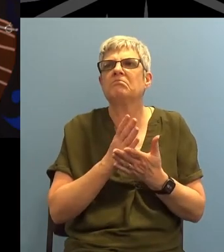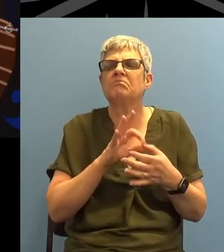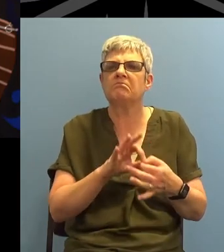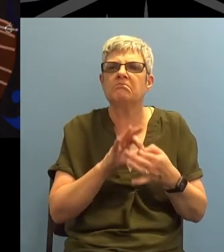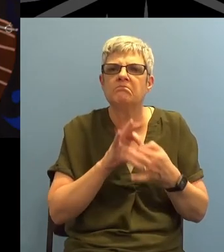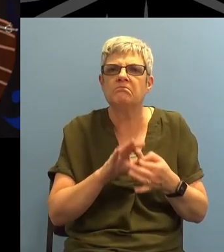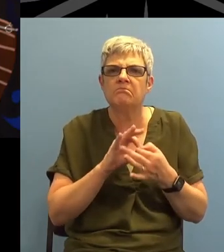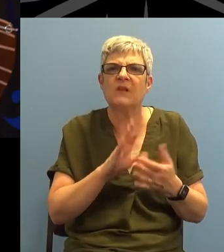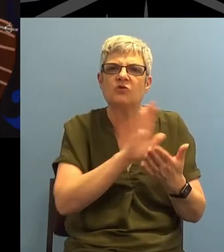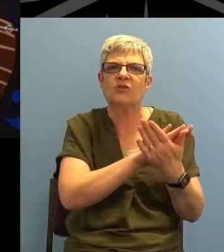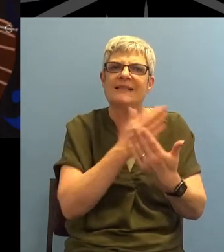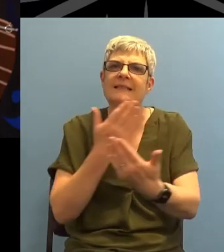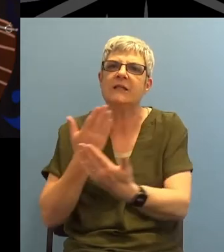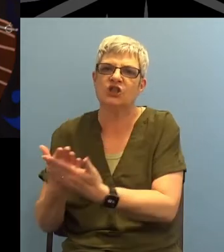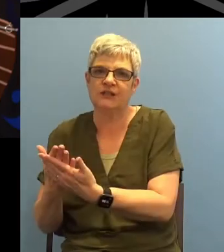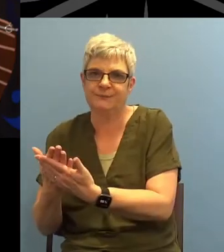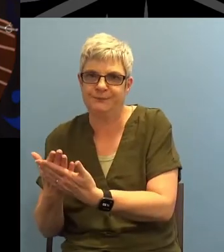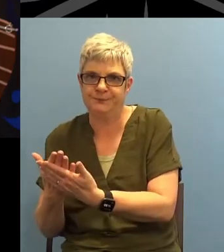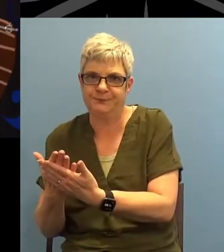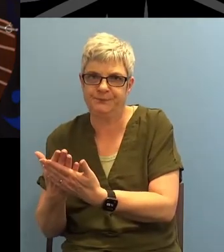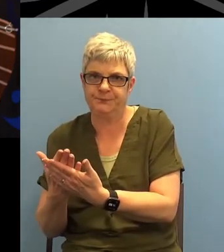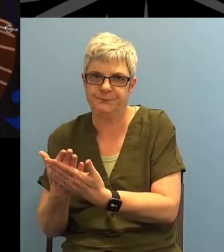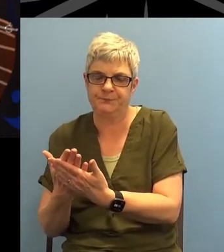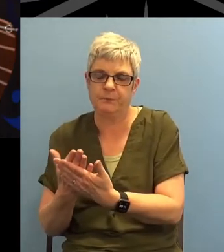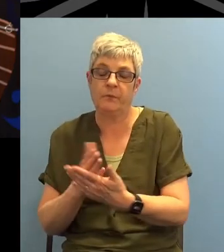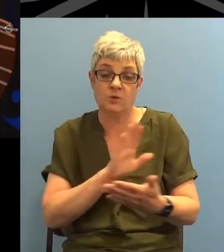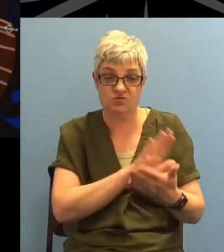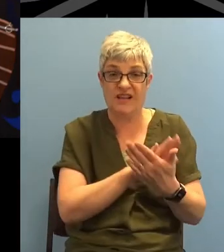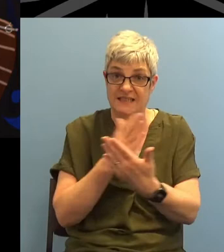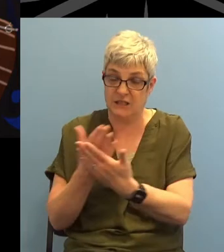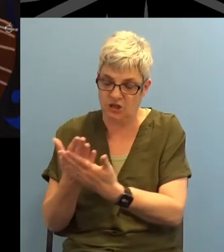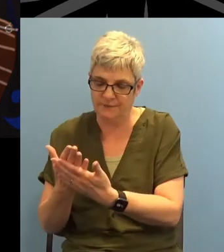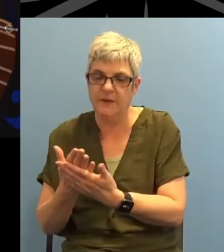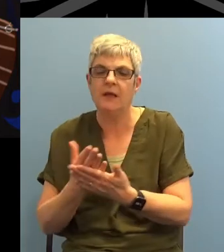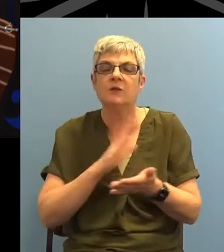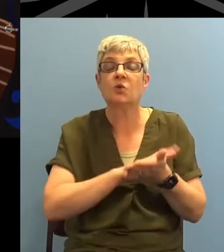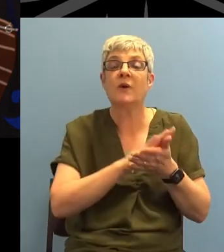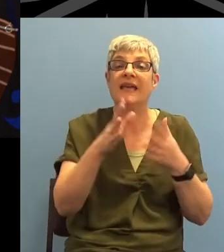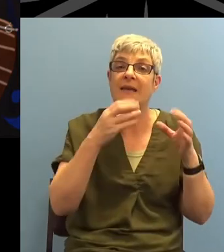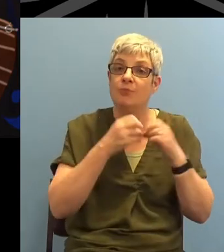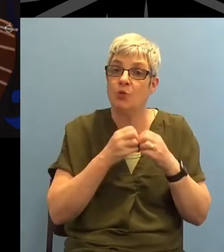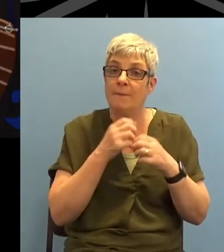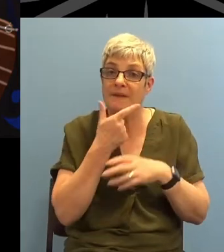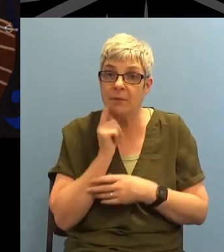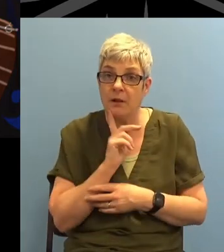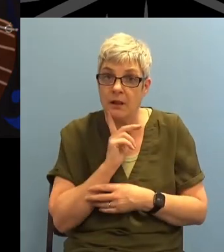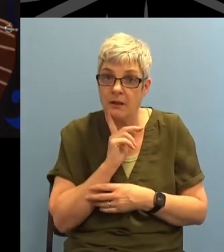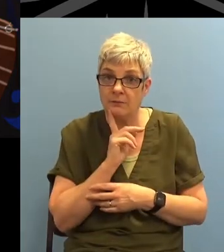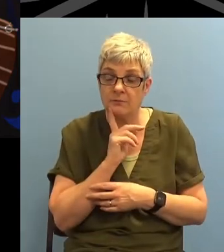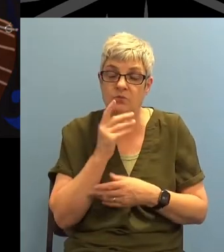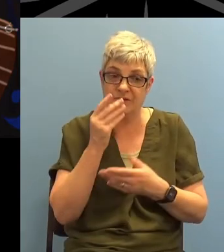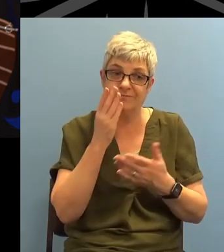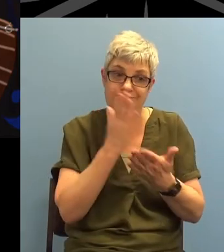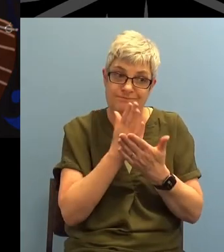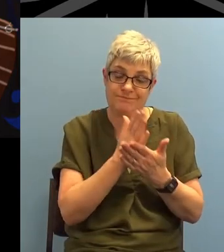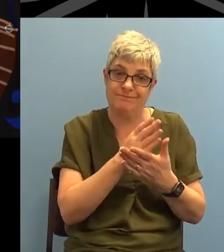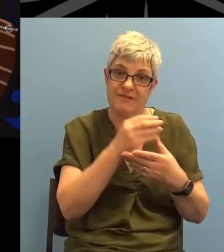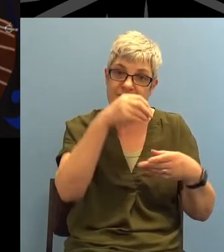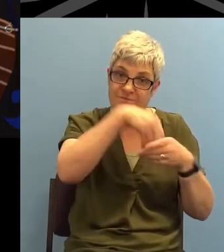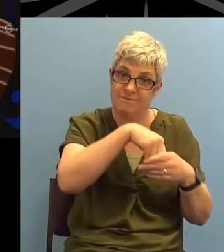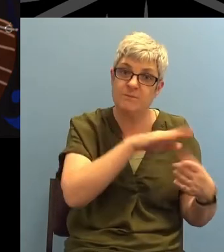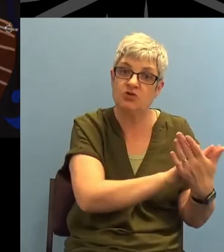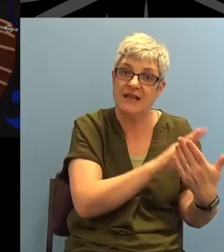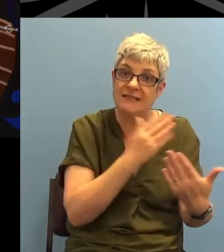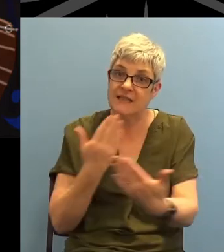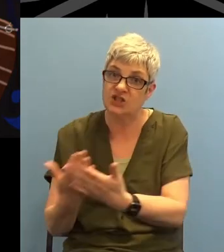really transition. The Hebrew people were in transition. They were